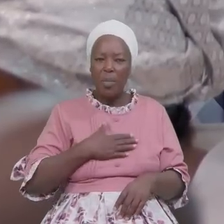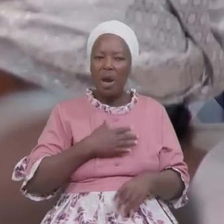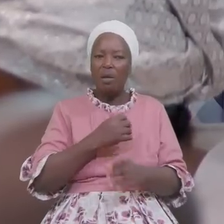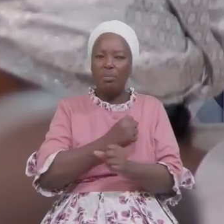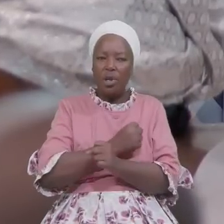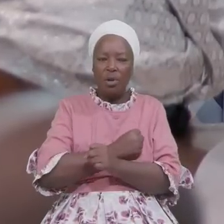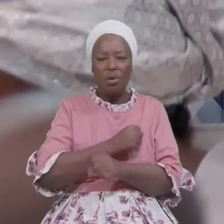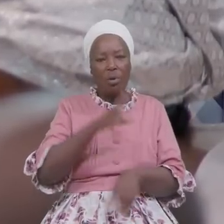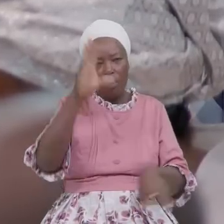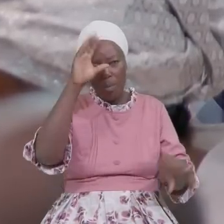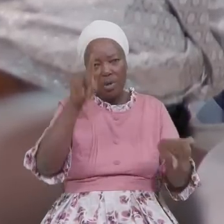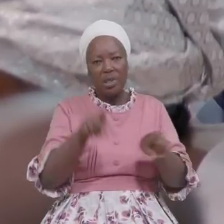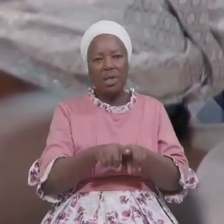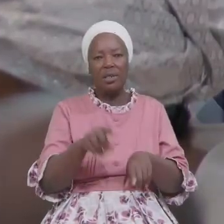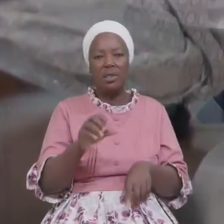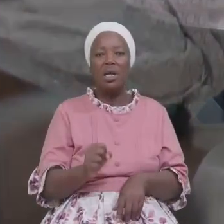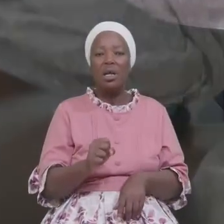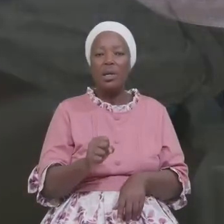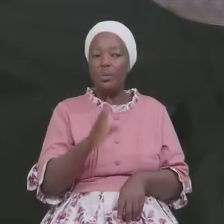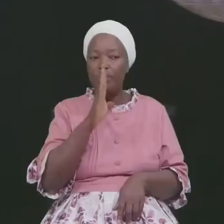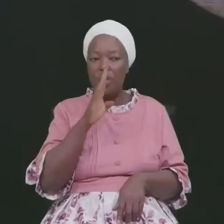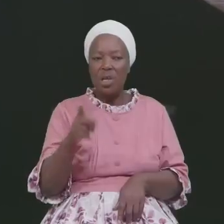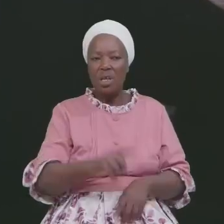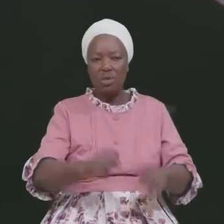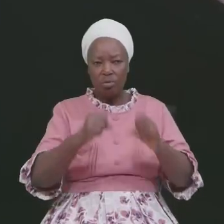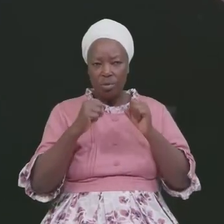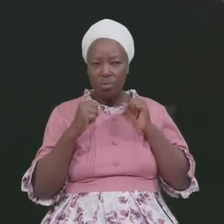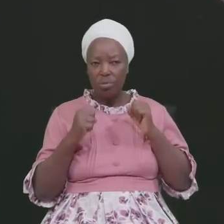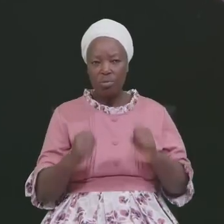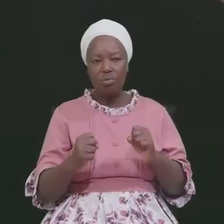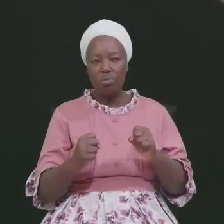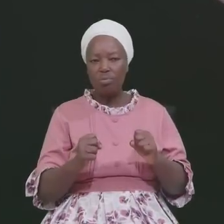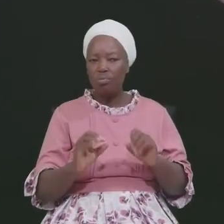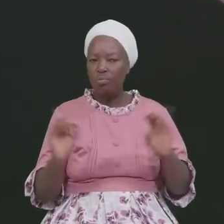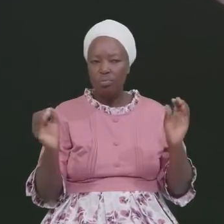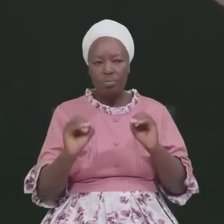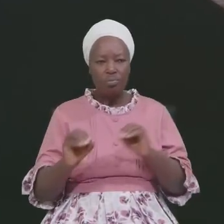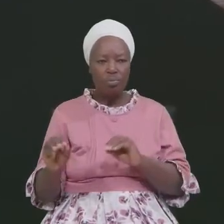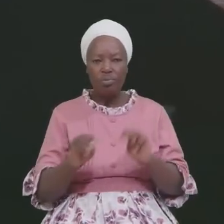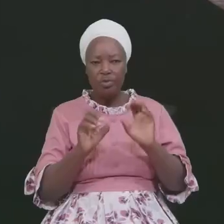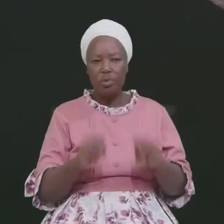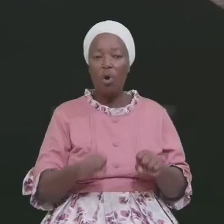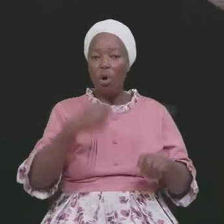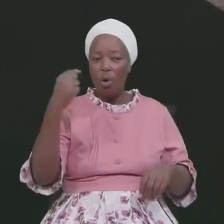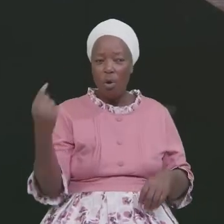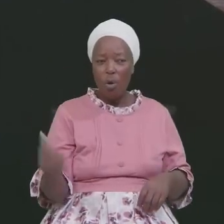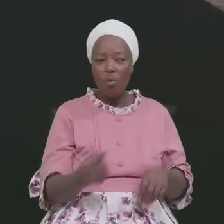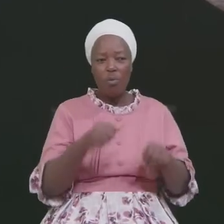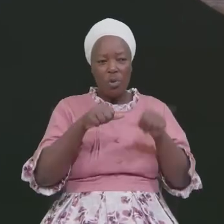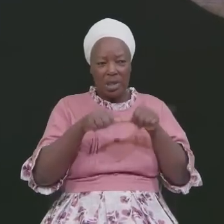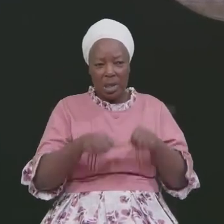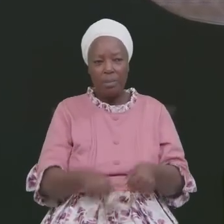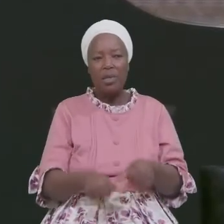beloved brethren, be ye steadfast, unmovable, always